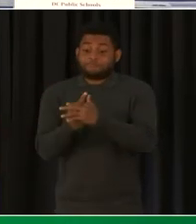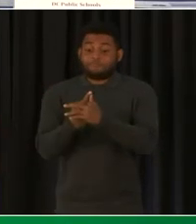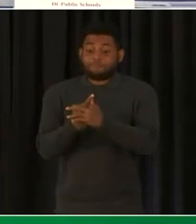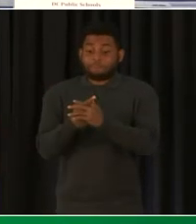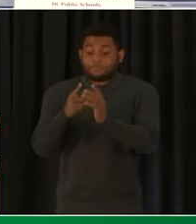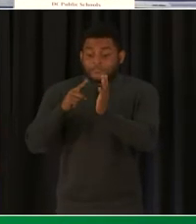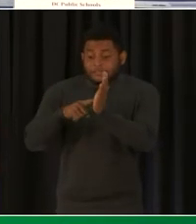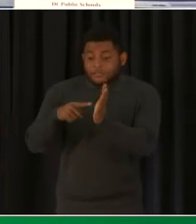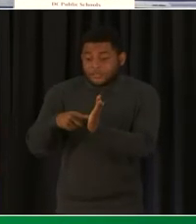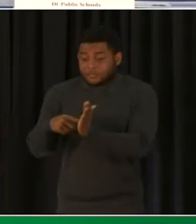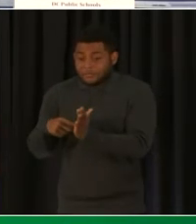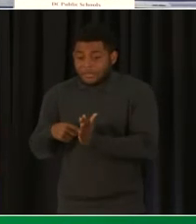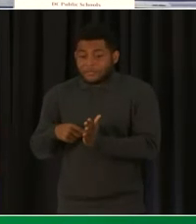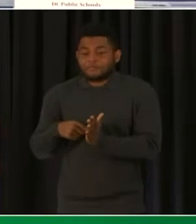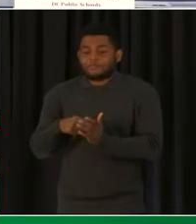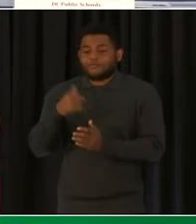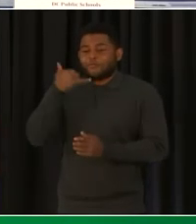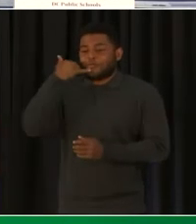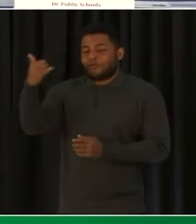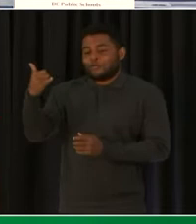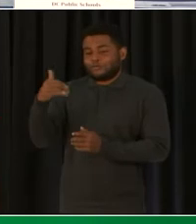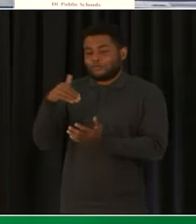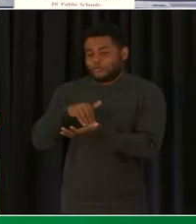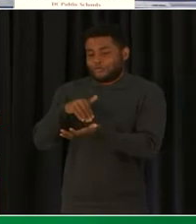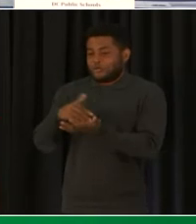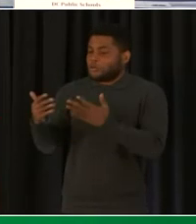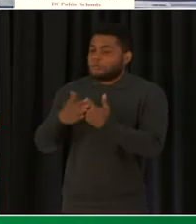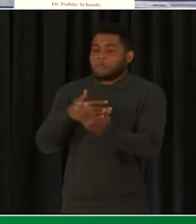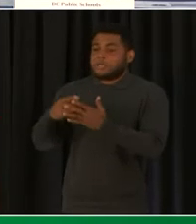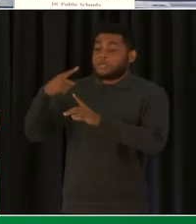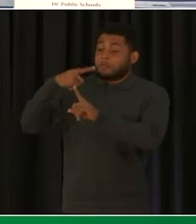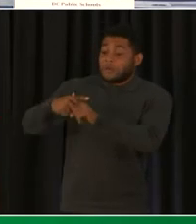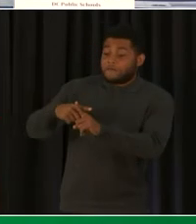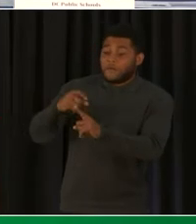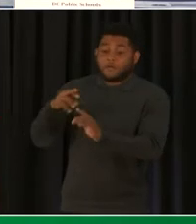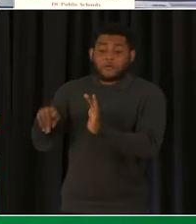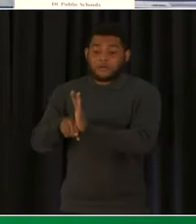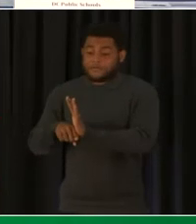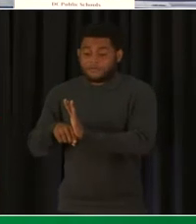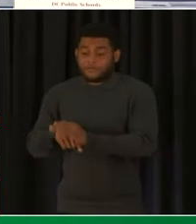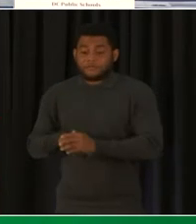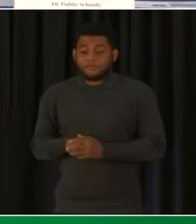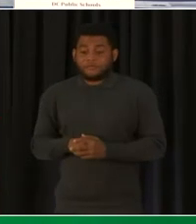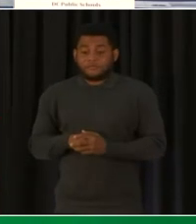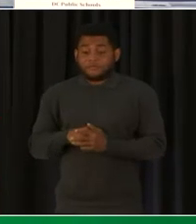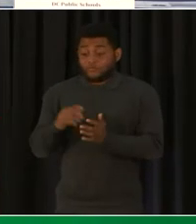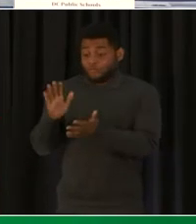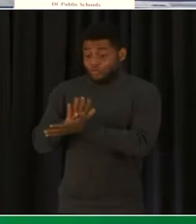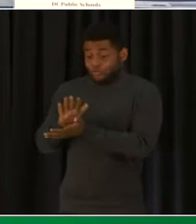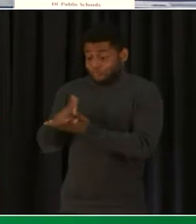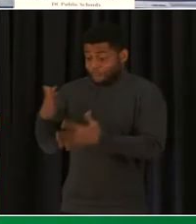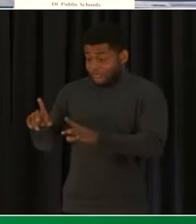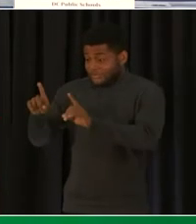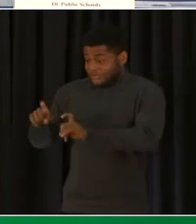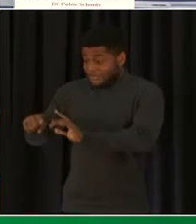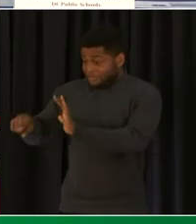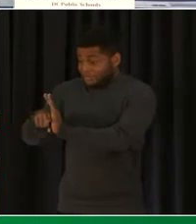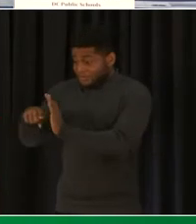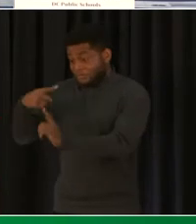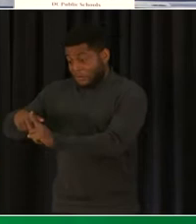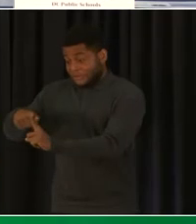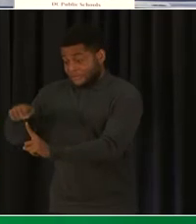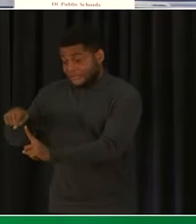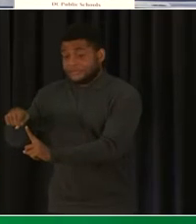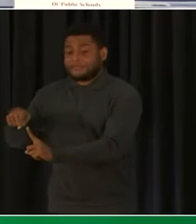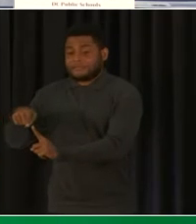provider regardless of the test results. So if you've tested at the school and the result is negative, but your student